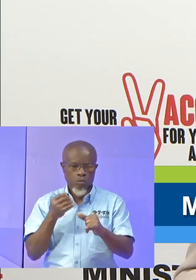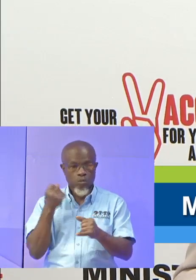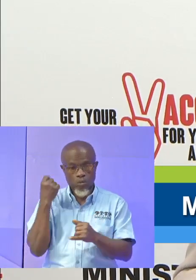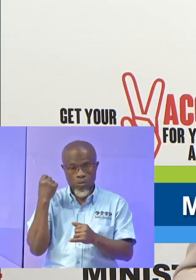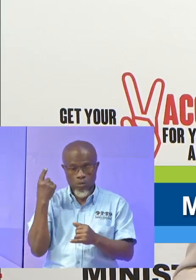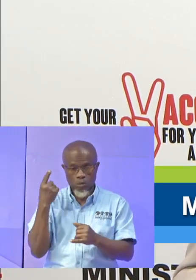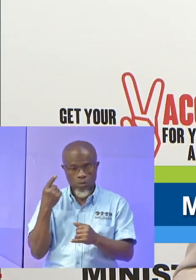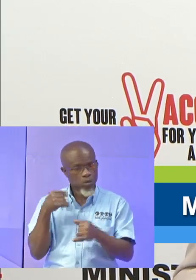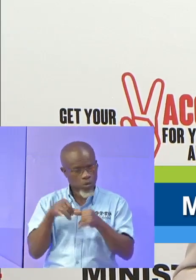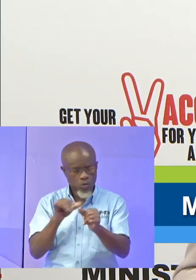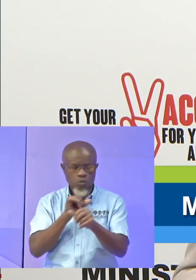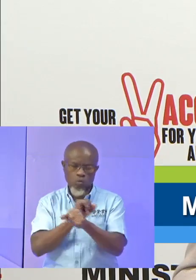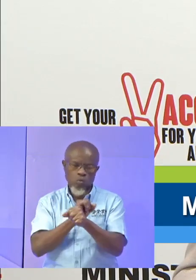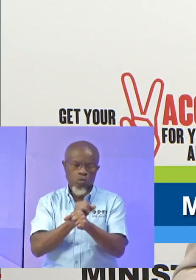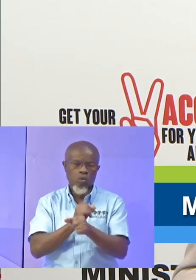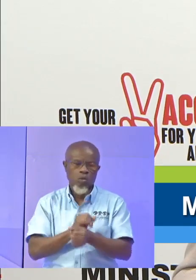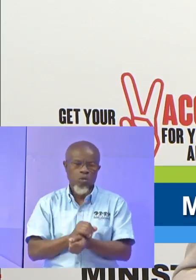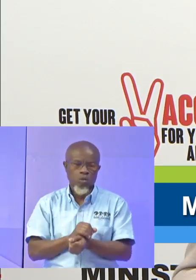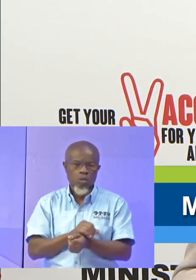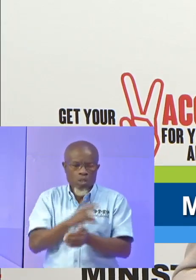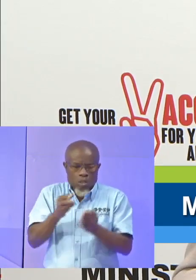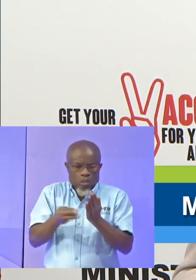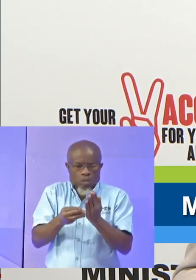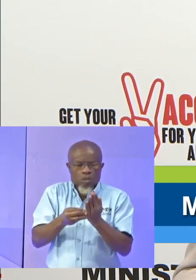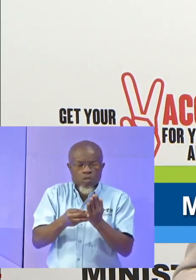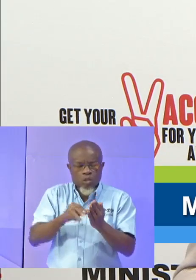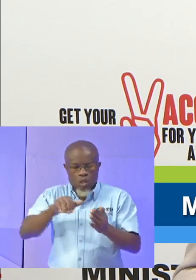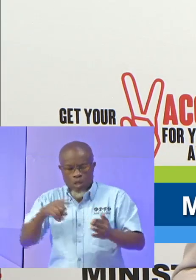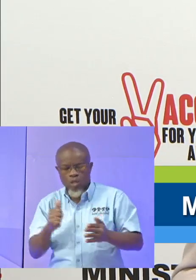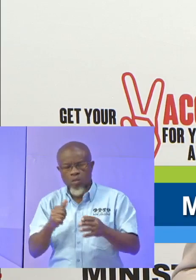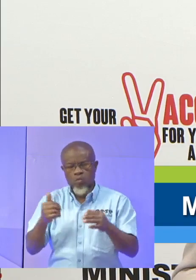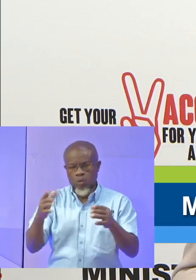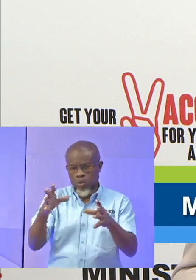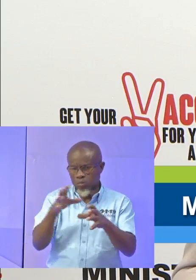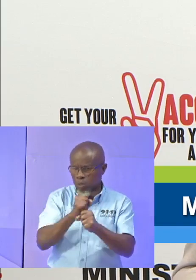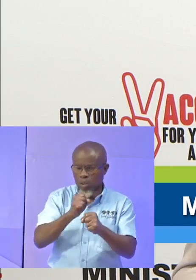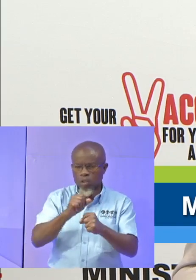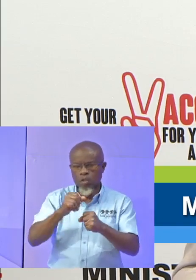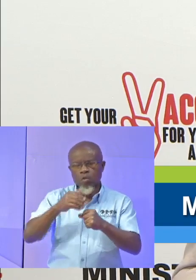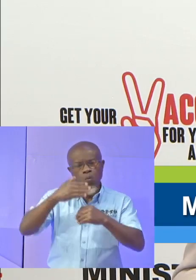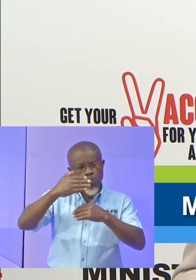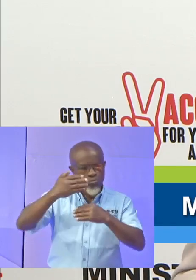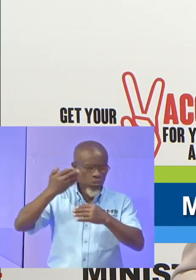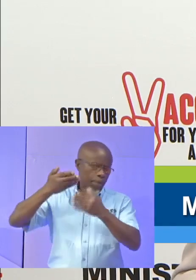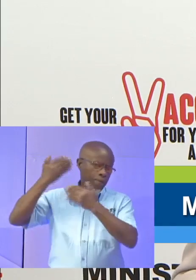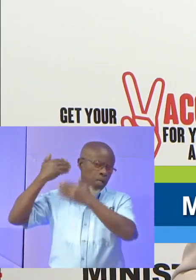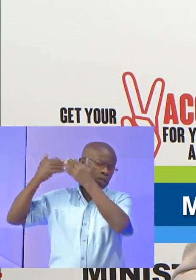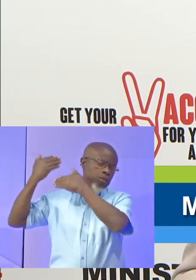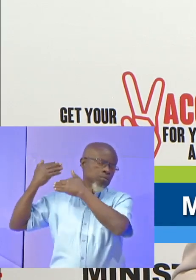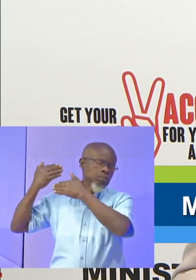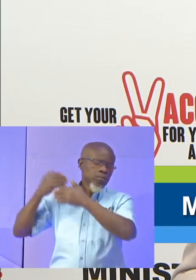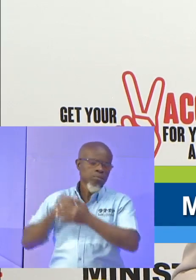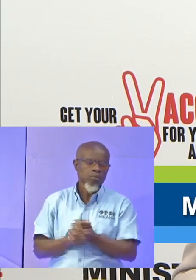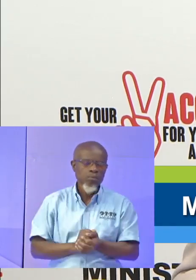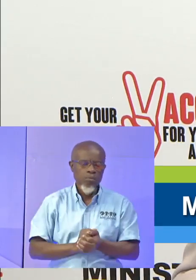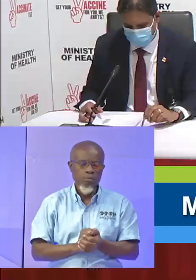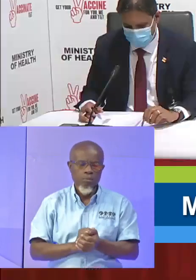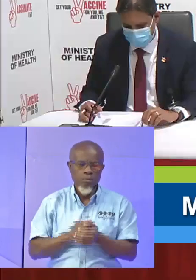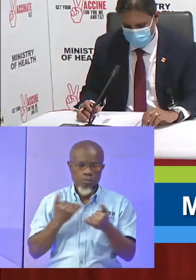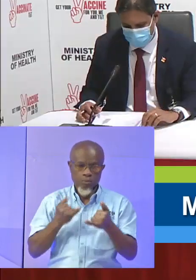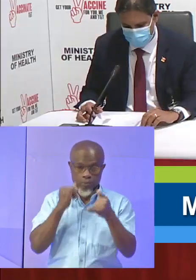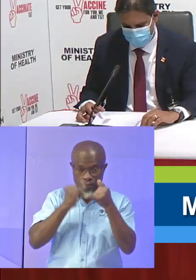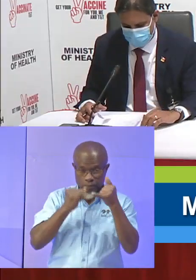addition to the others that we got over the years, okay? Thank you very much, Minister. And our final question comes